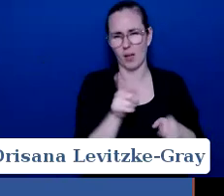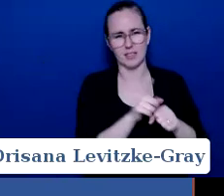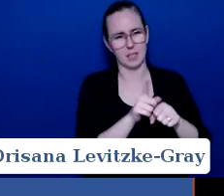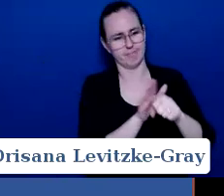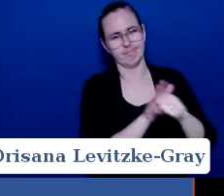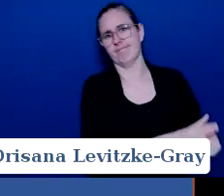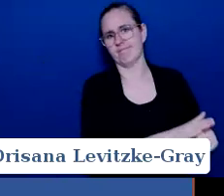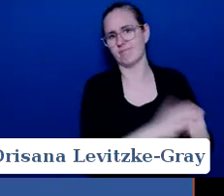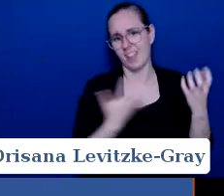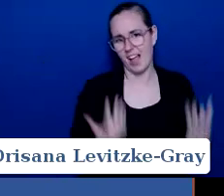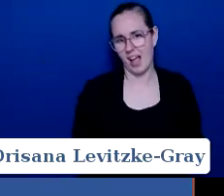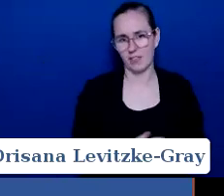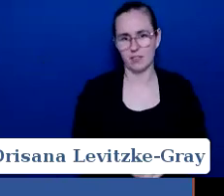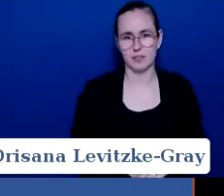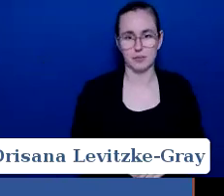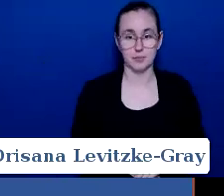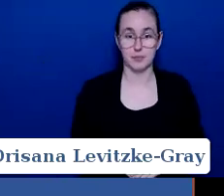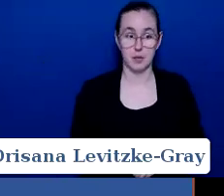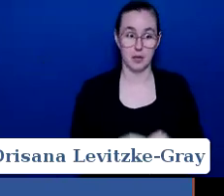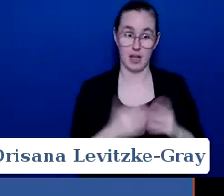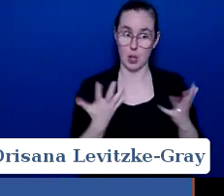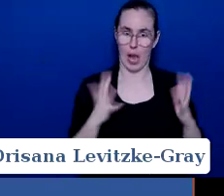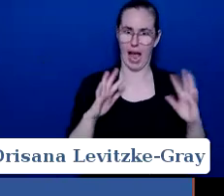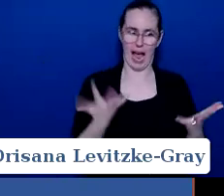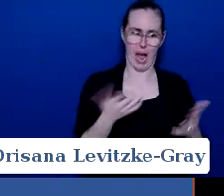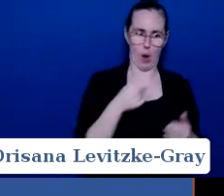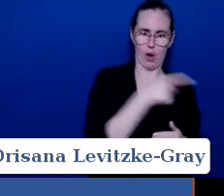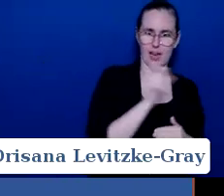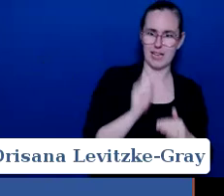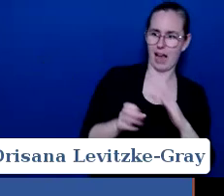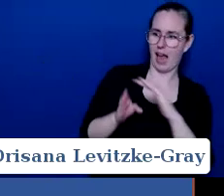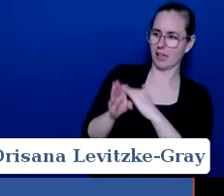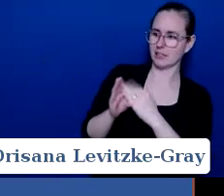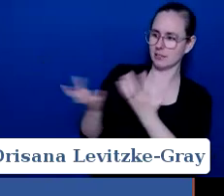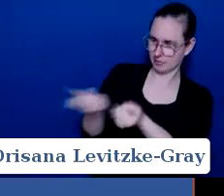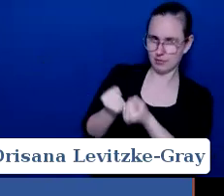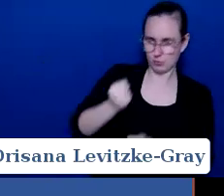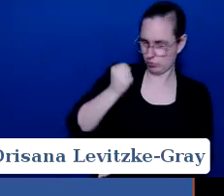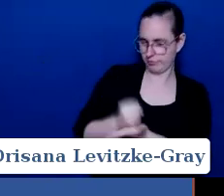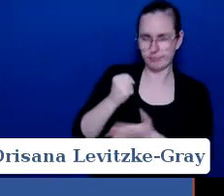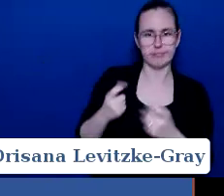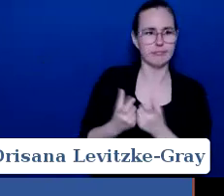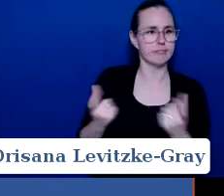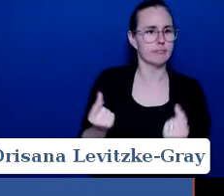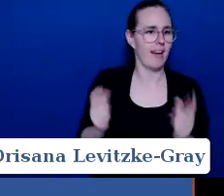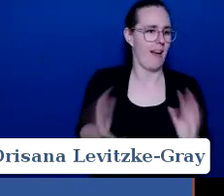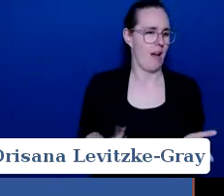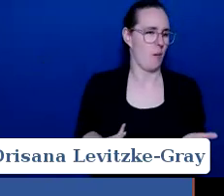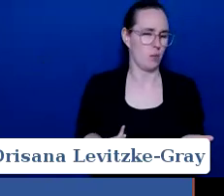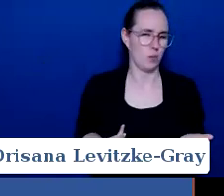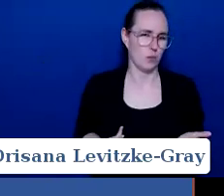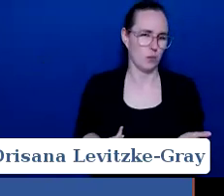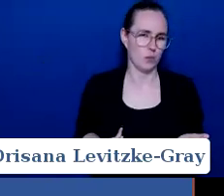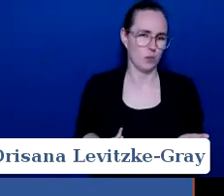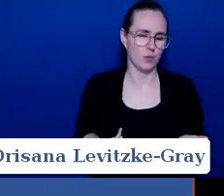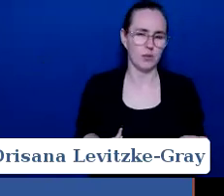mechanism of disability certification. So the challenge that countries are facing is how to build a system that is easily accessible,